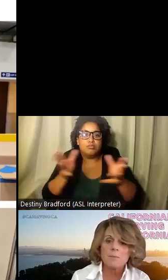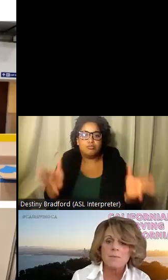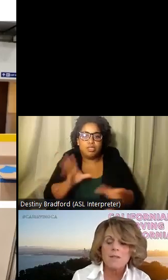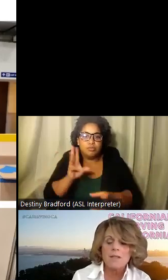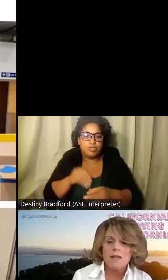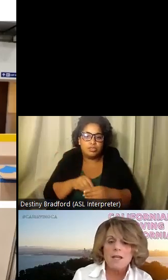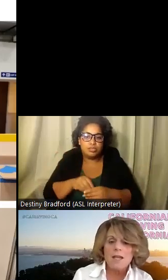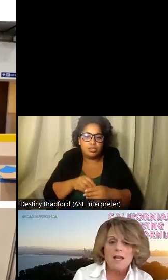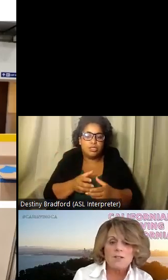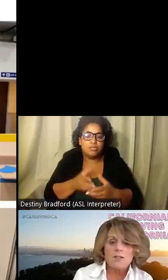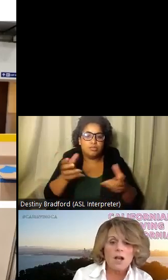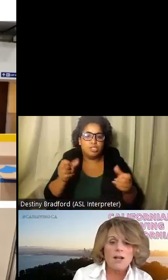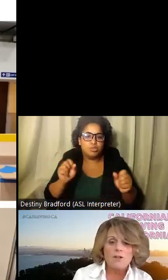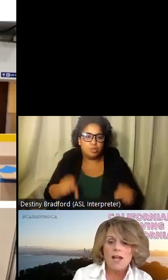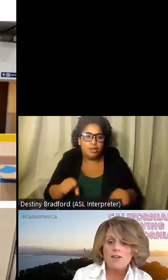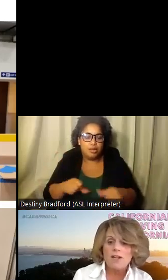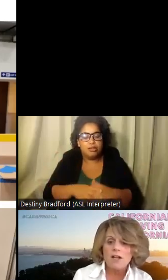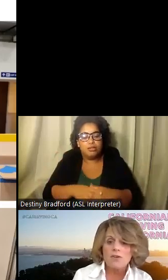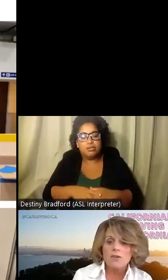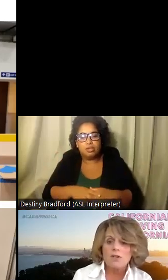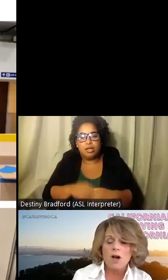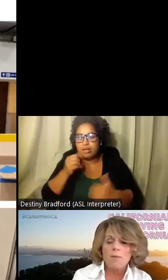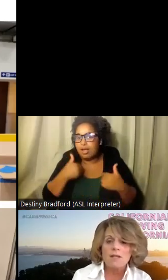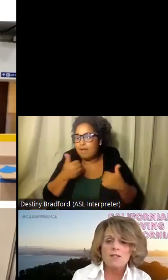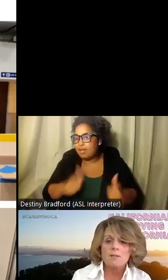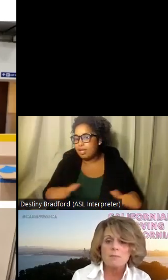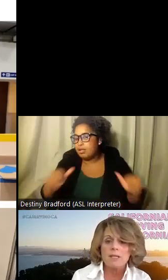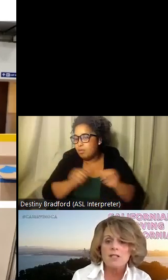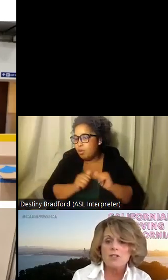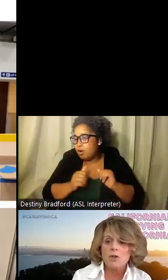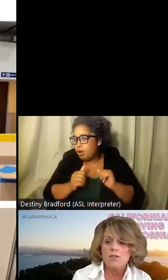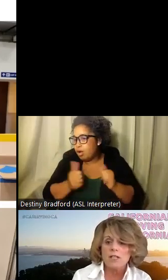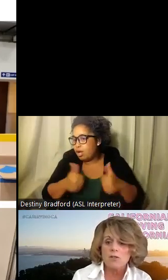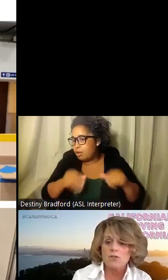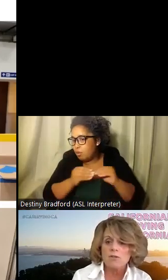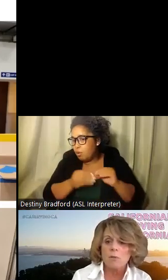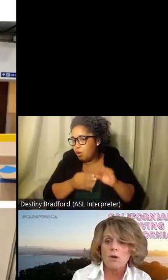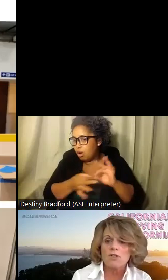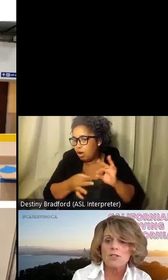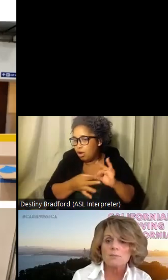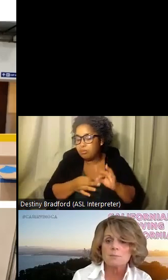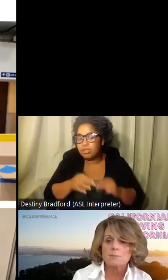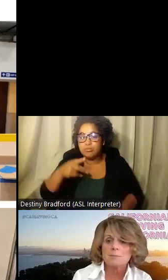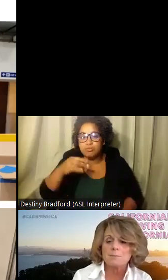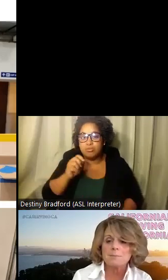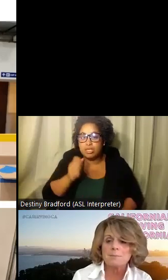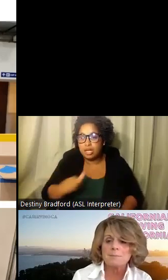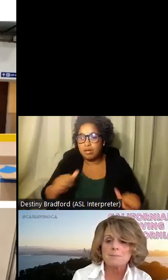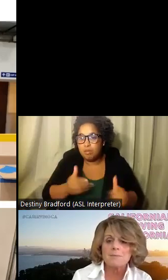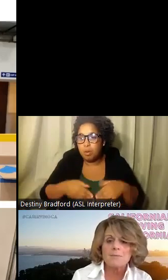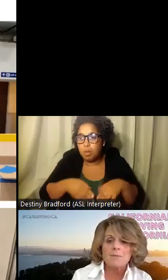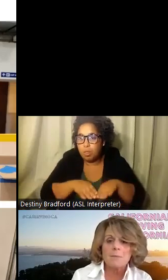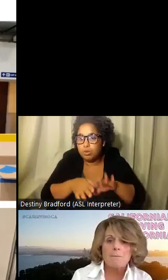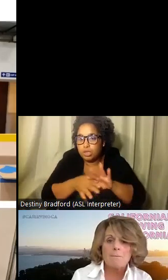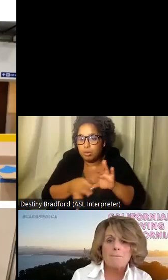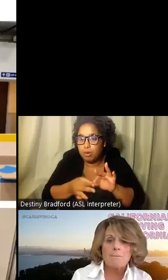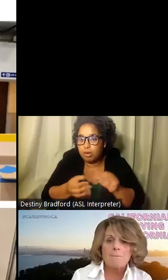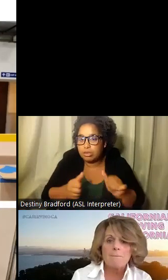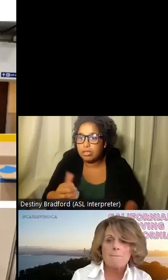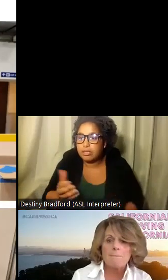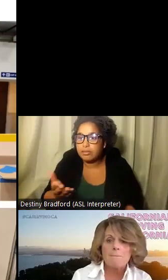can. And I don't have any other comments. Pete, do you have any closing remarks?